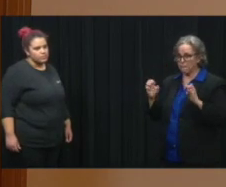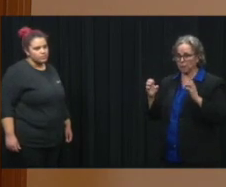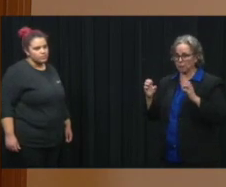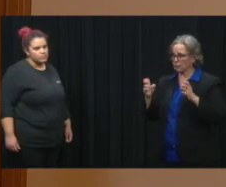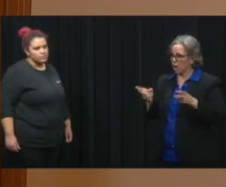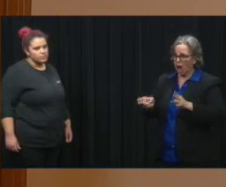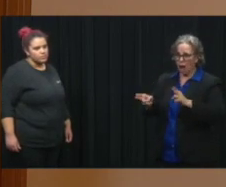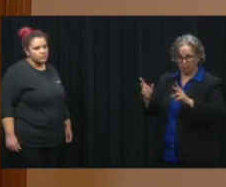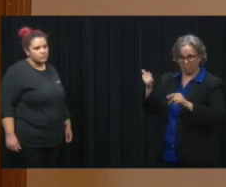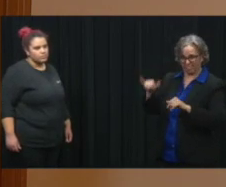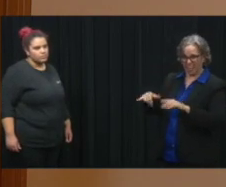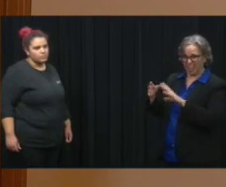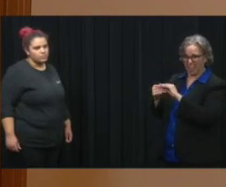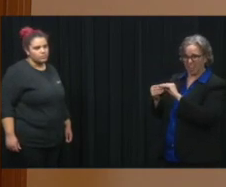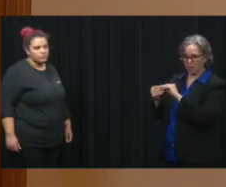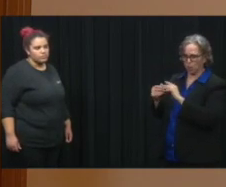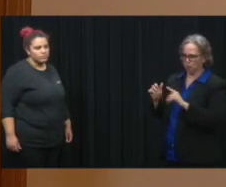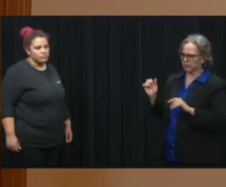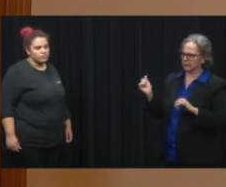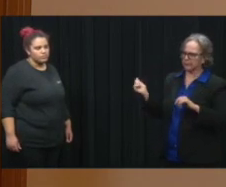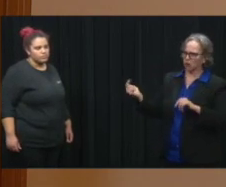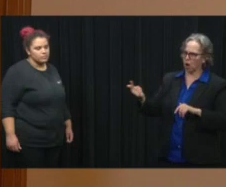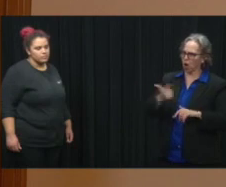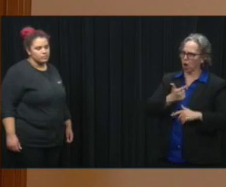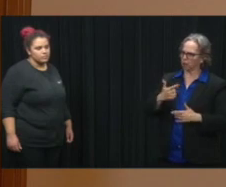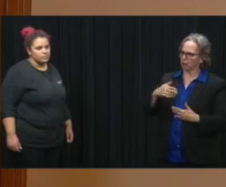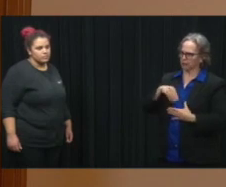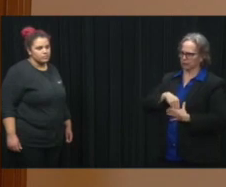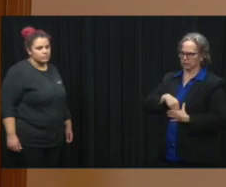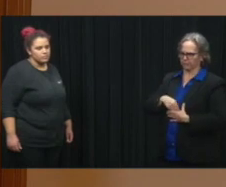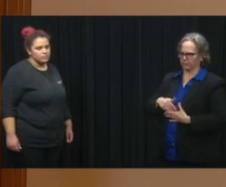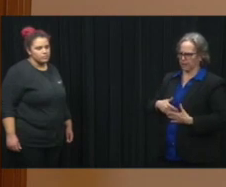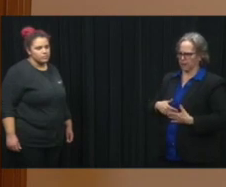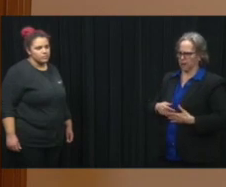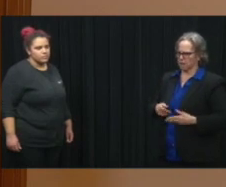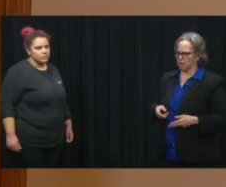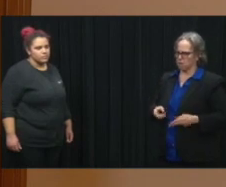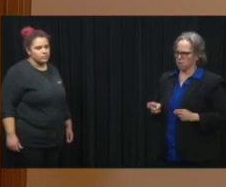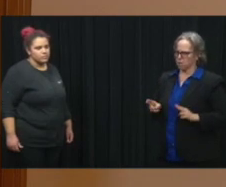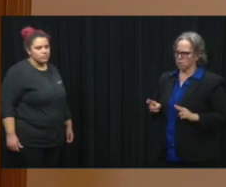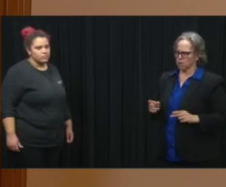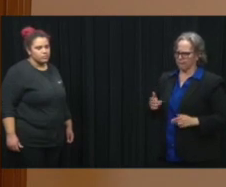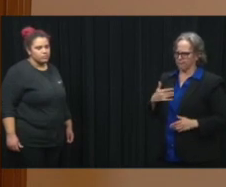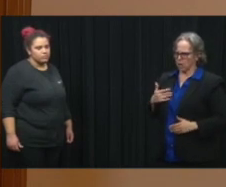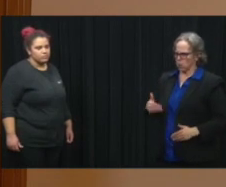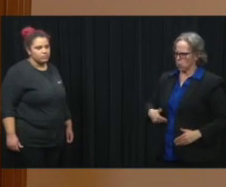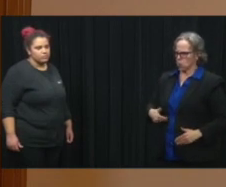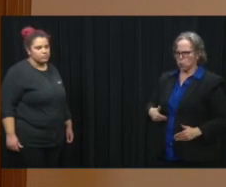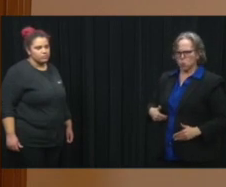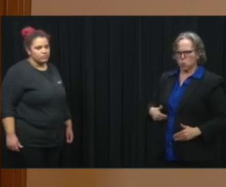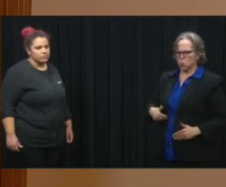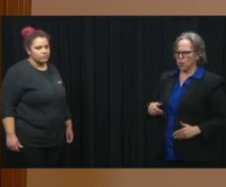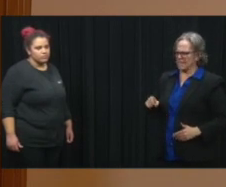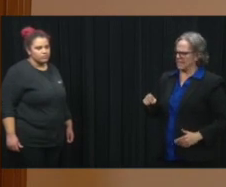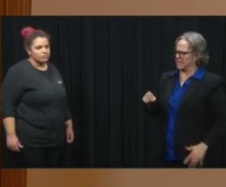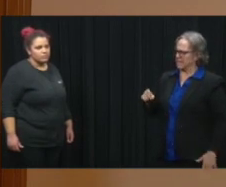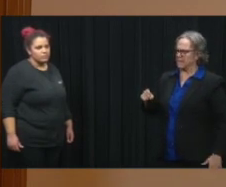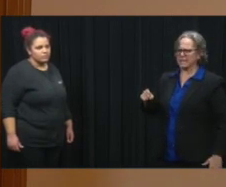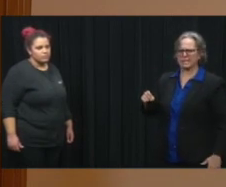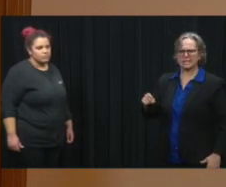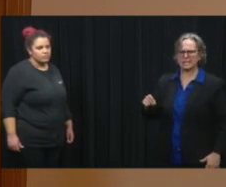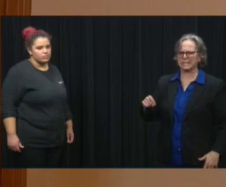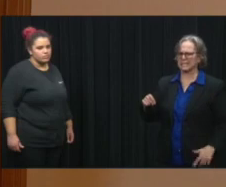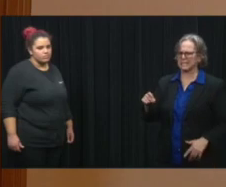had with him this morning, I already had a sense of urgency, and I became more determined that we are going to